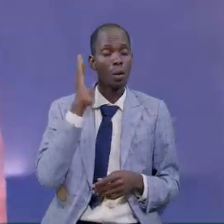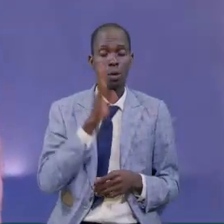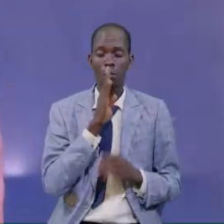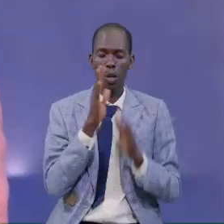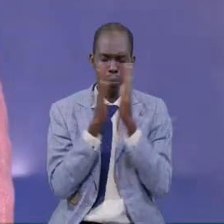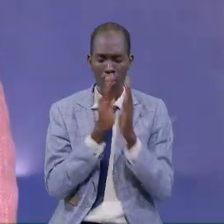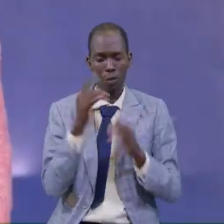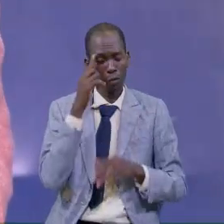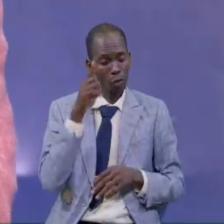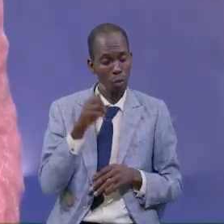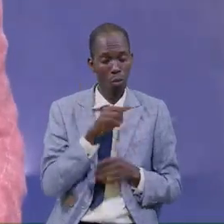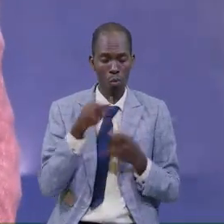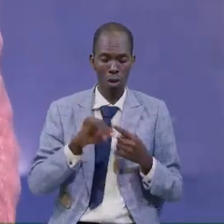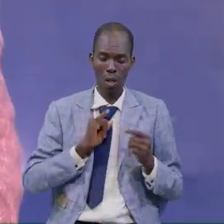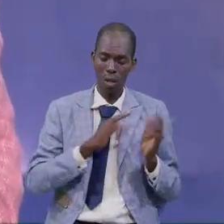leave here.